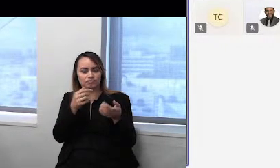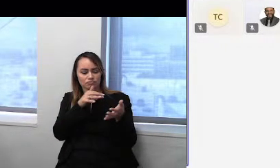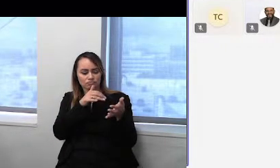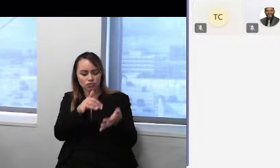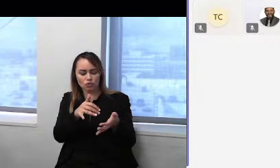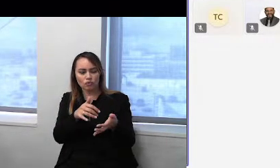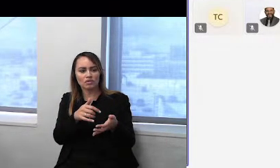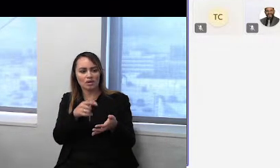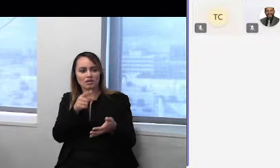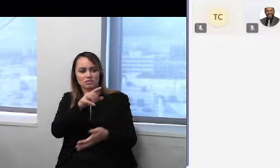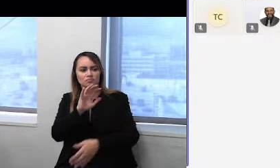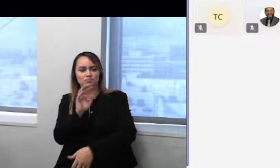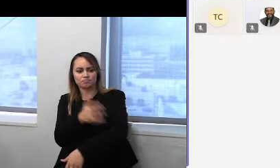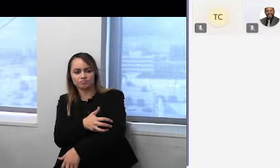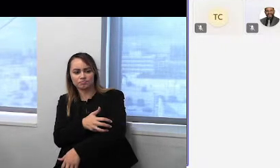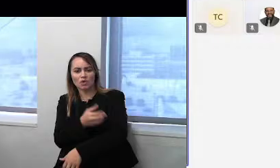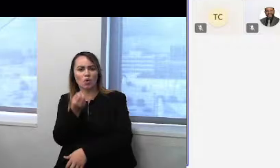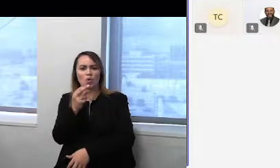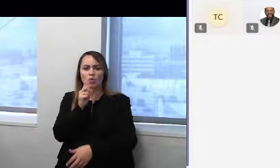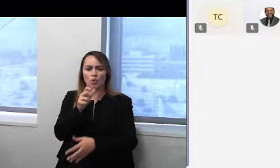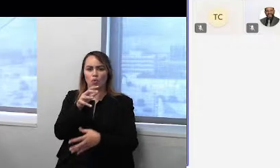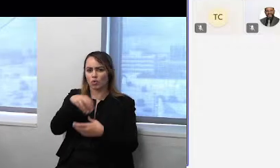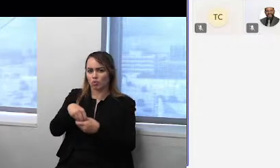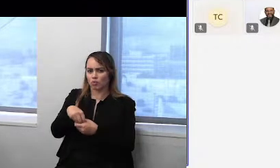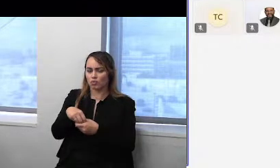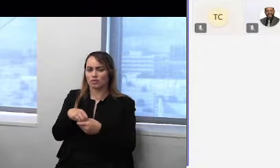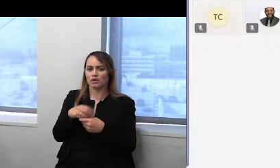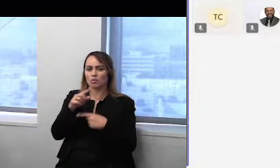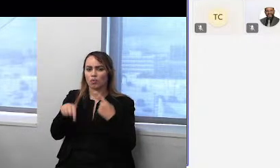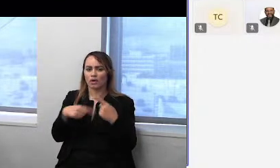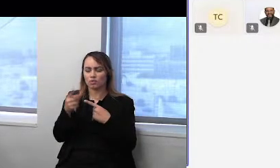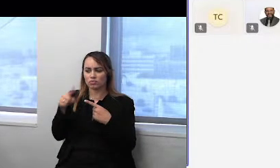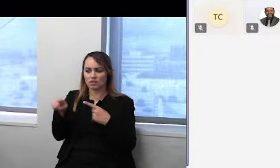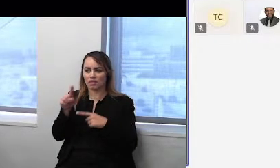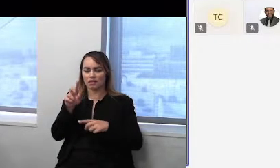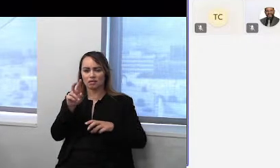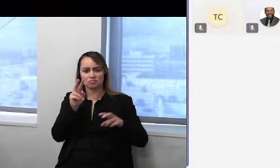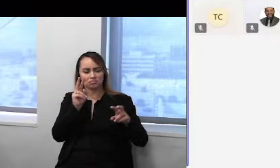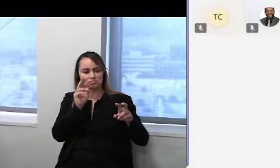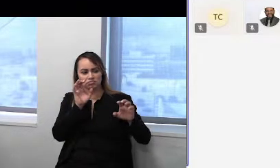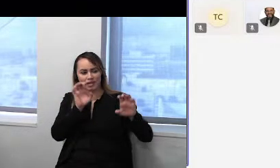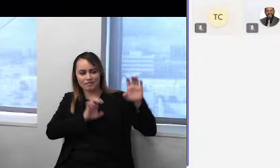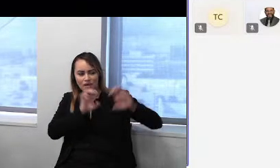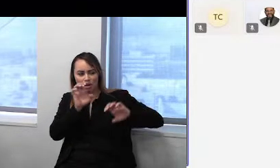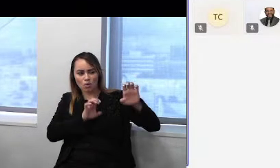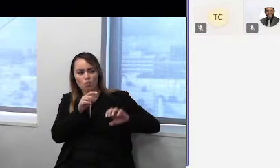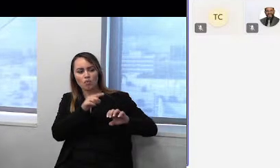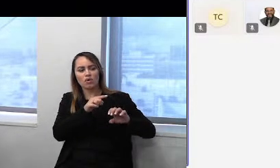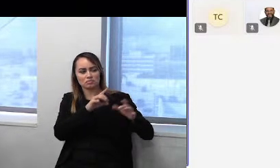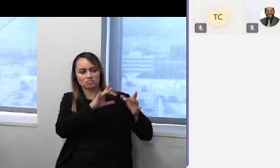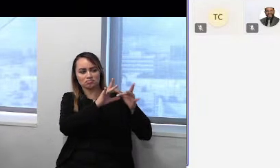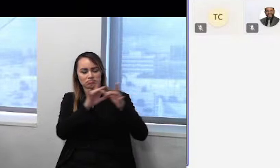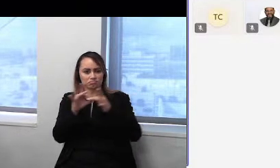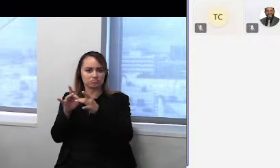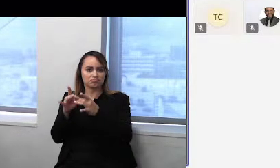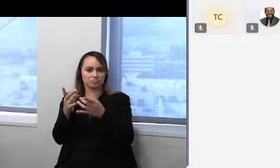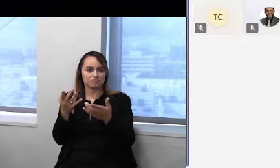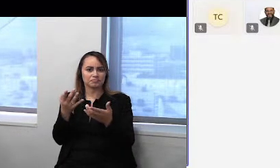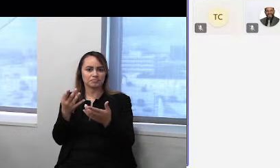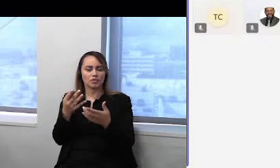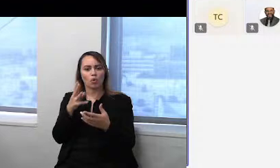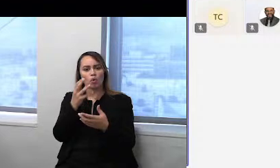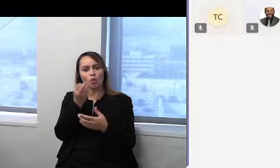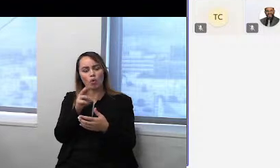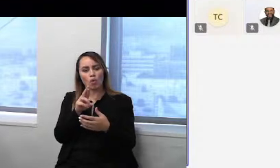the interconnection and particularly the network upgrade aspect of that? That is a great question, and I'm going to refer you